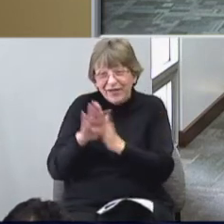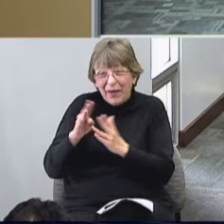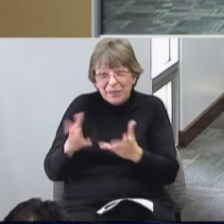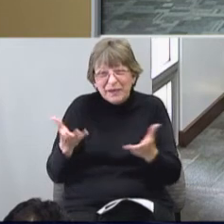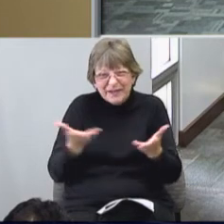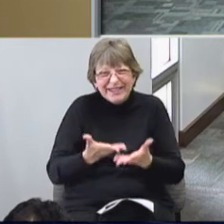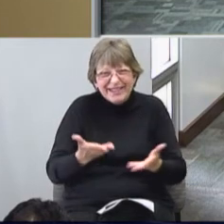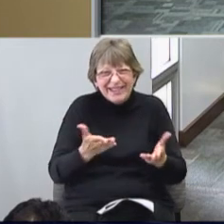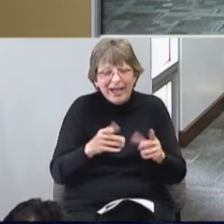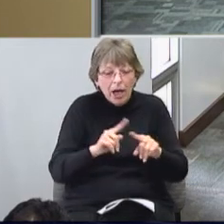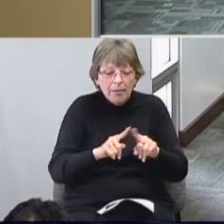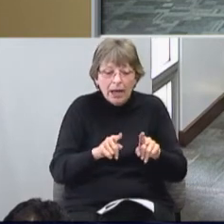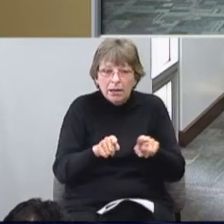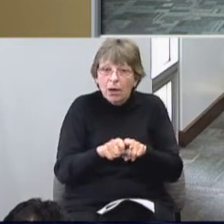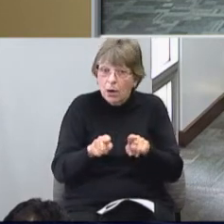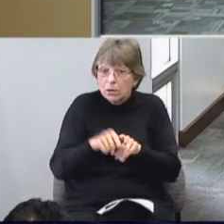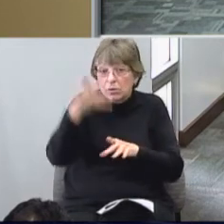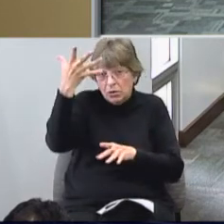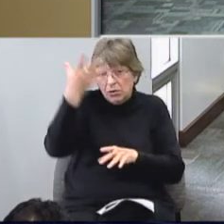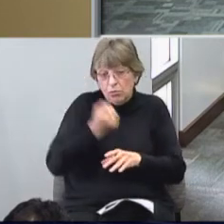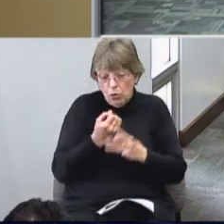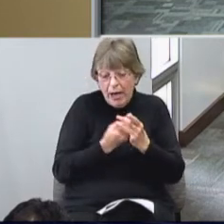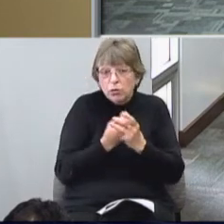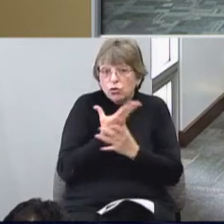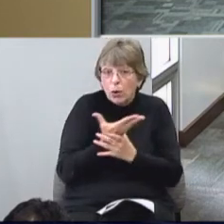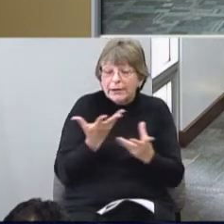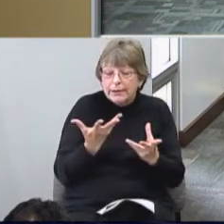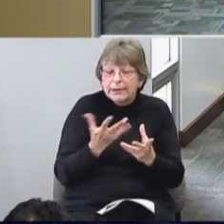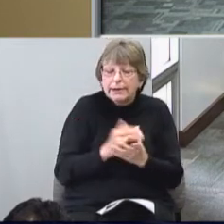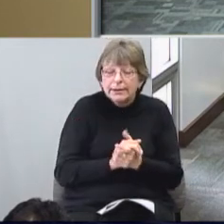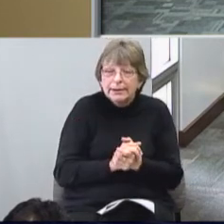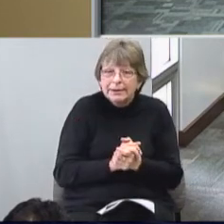also some grant sources out there.